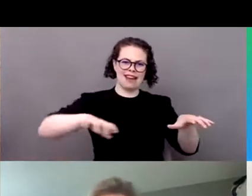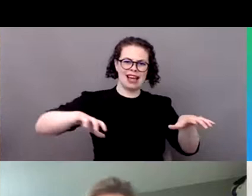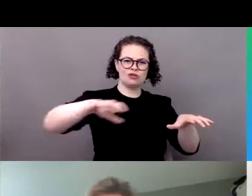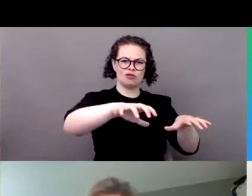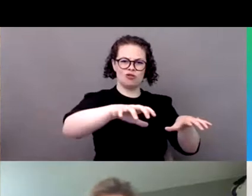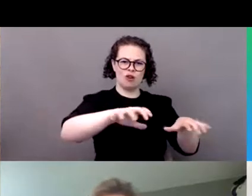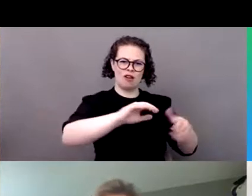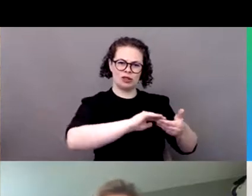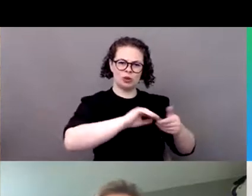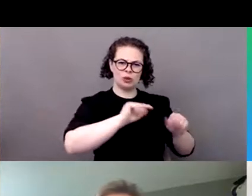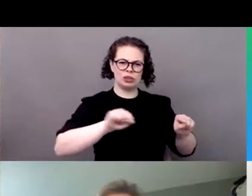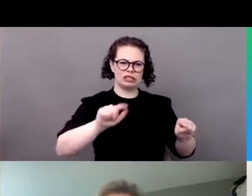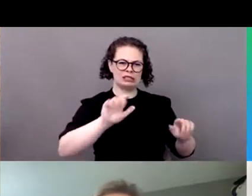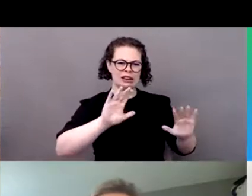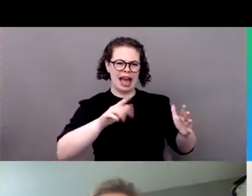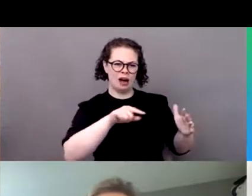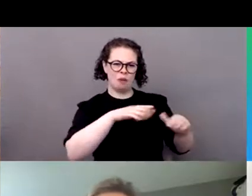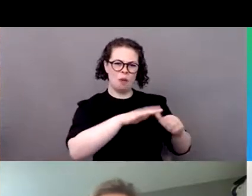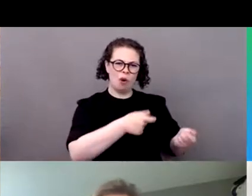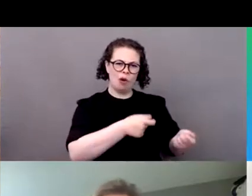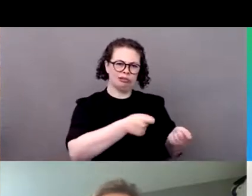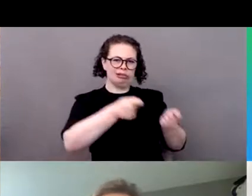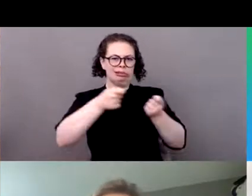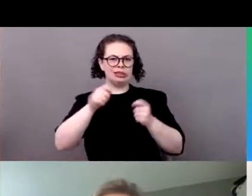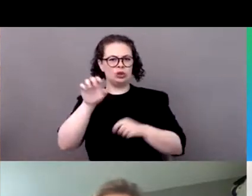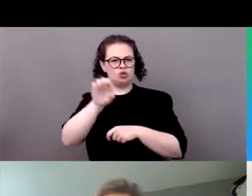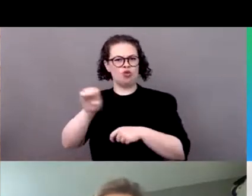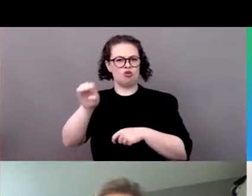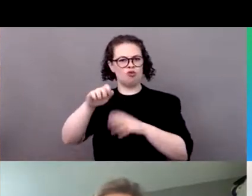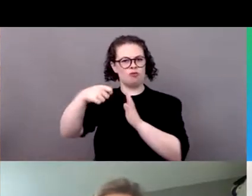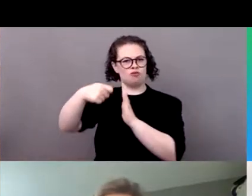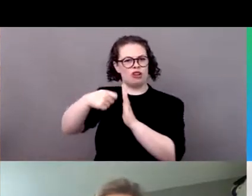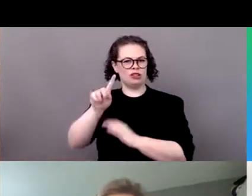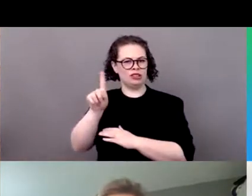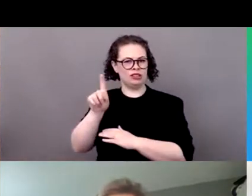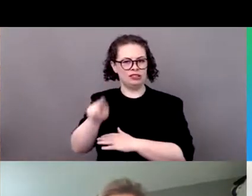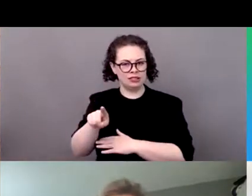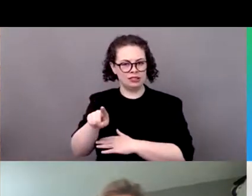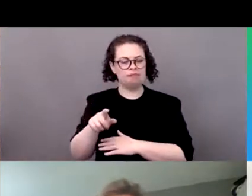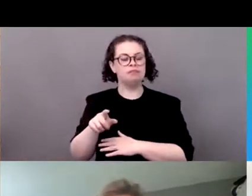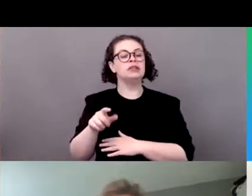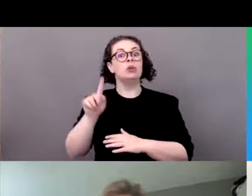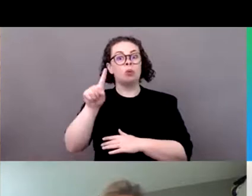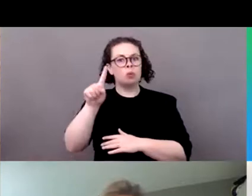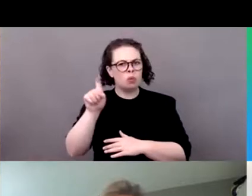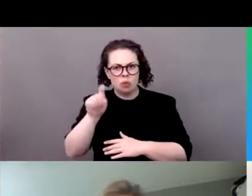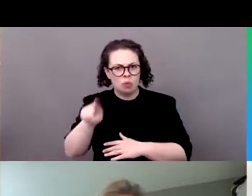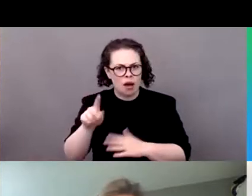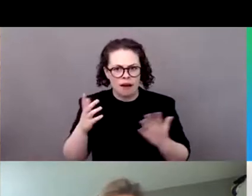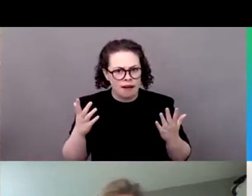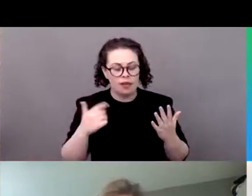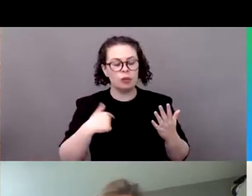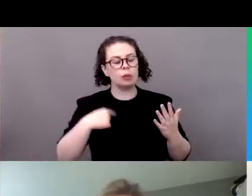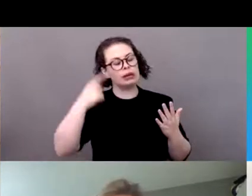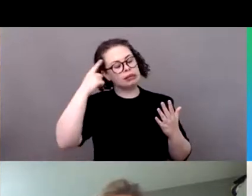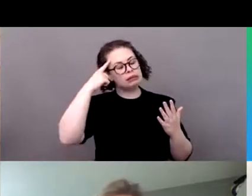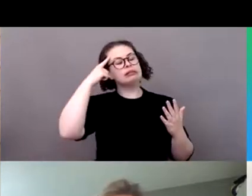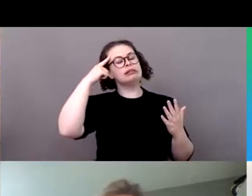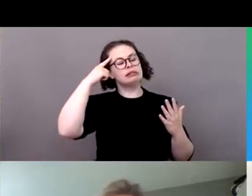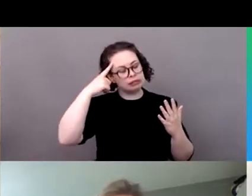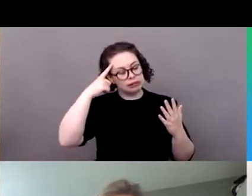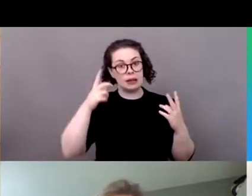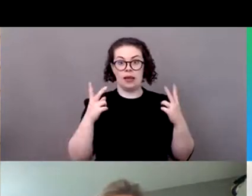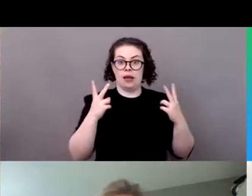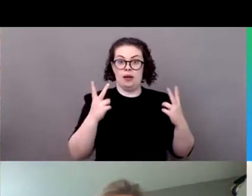on European projects. Why did we launch this service? We did it because we felt the need that our